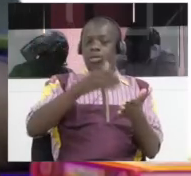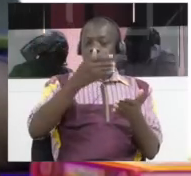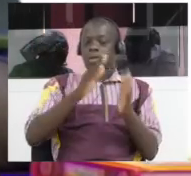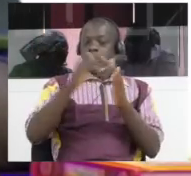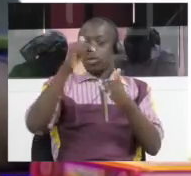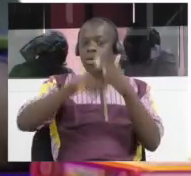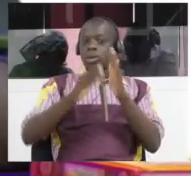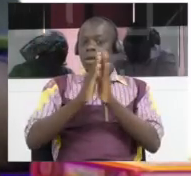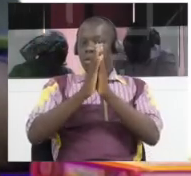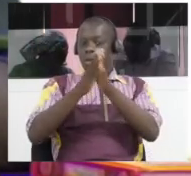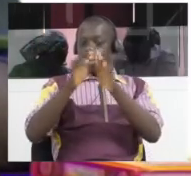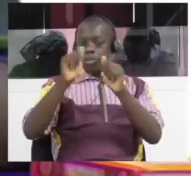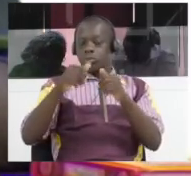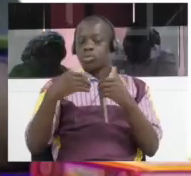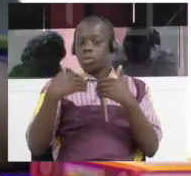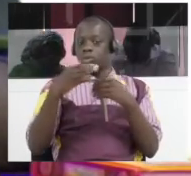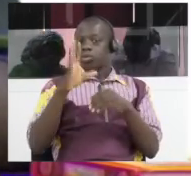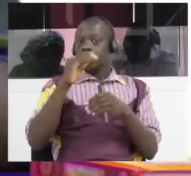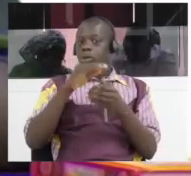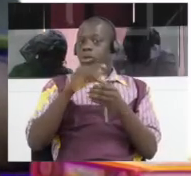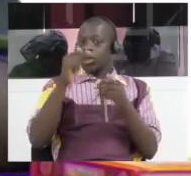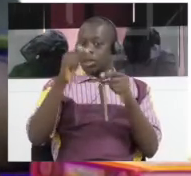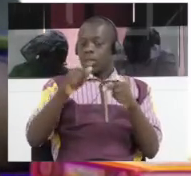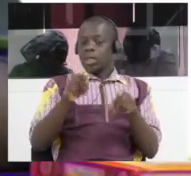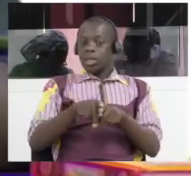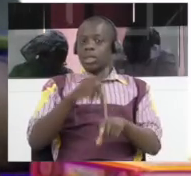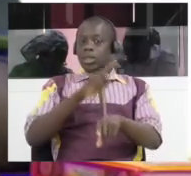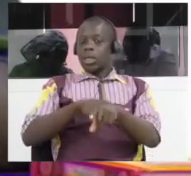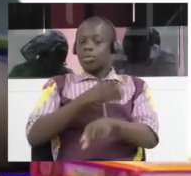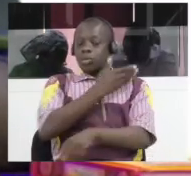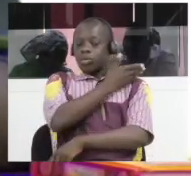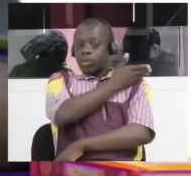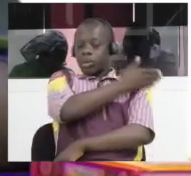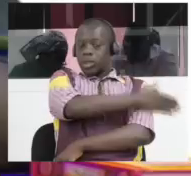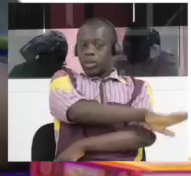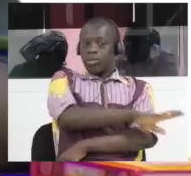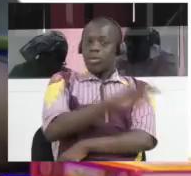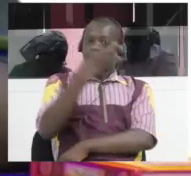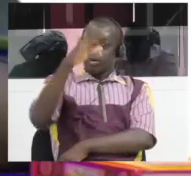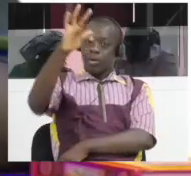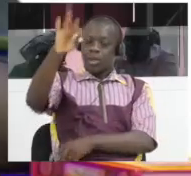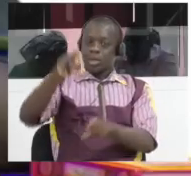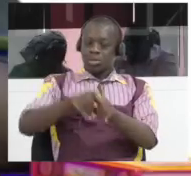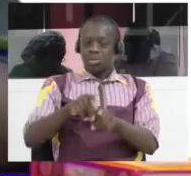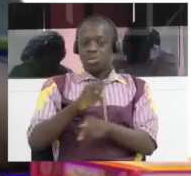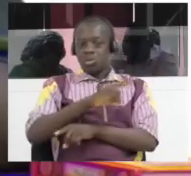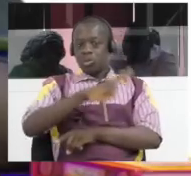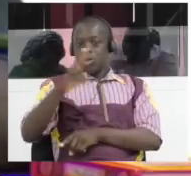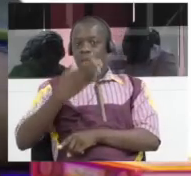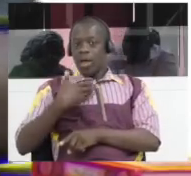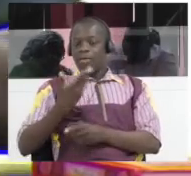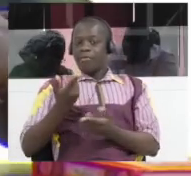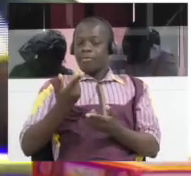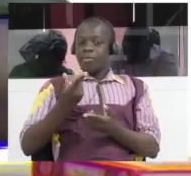eventually they arrived in Bara. I must also state here that when they left Farafene, because of the lack